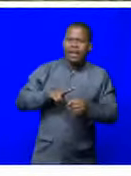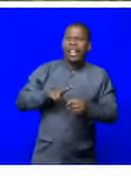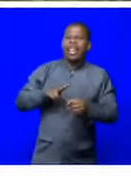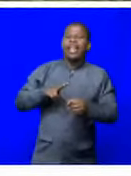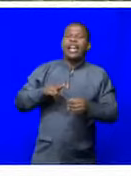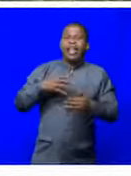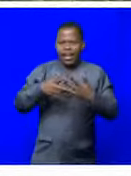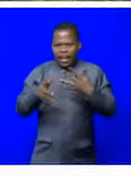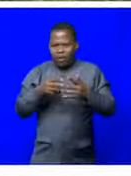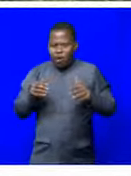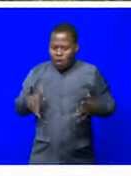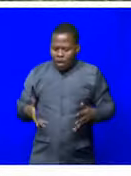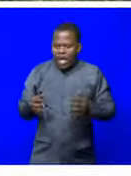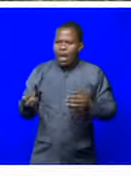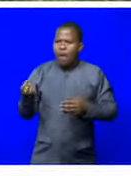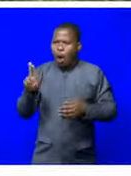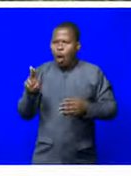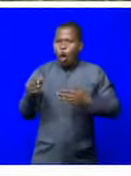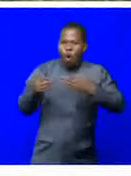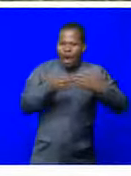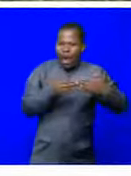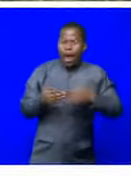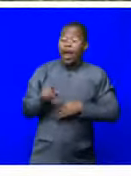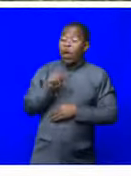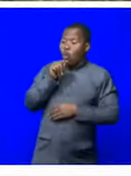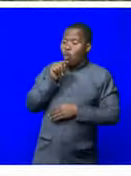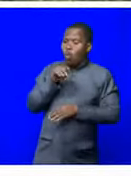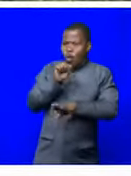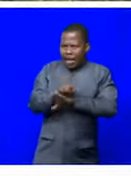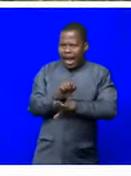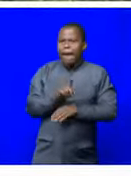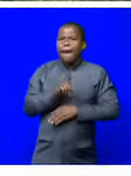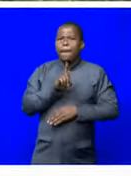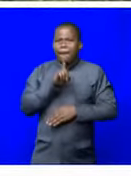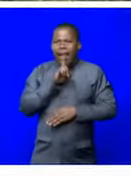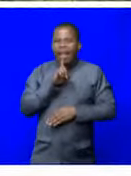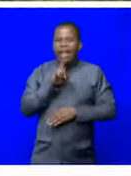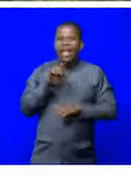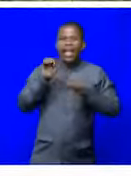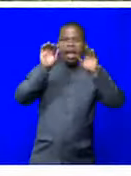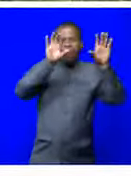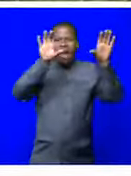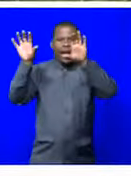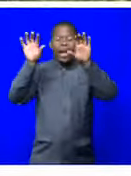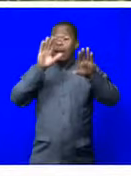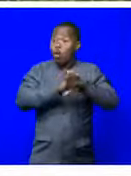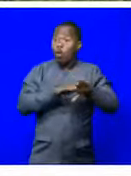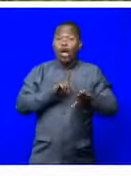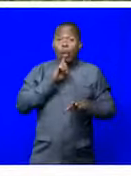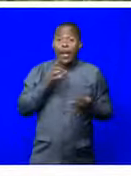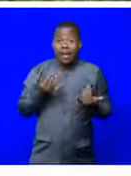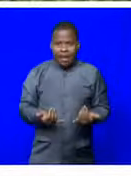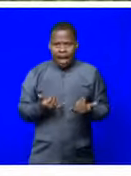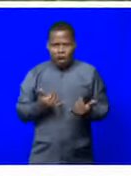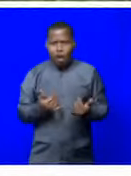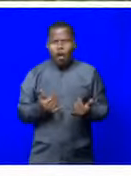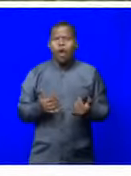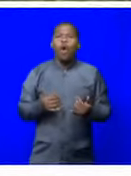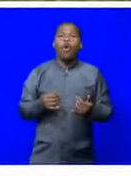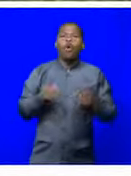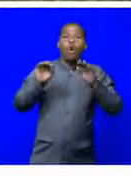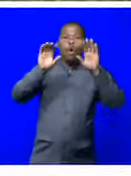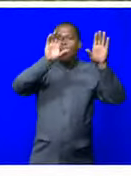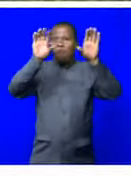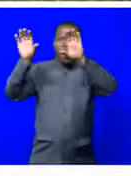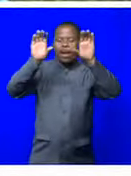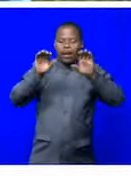ngale makethe. Sibone lithi asisita kakhulu ngoba umuntu nje nakayinca la sotawadi ukuthi kunamake simelane noma